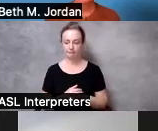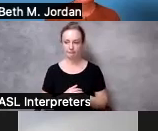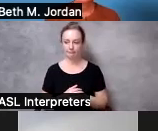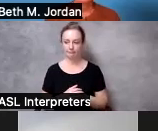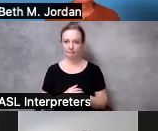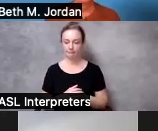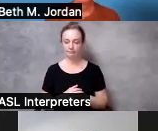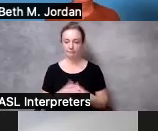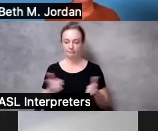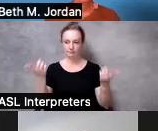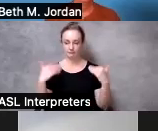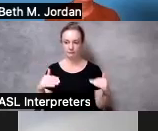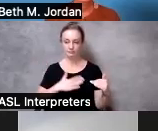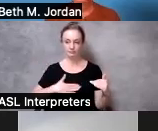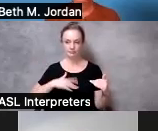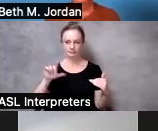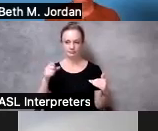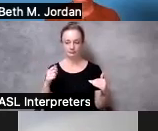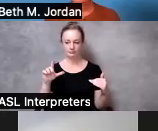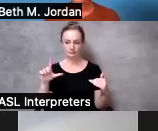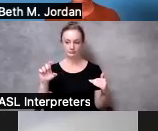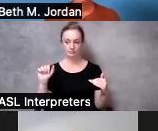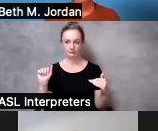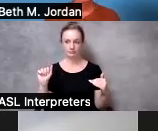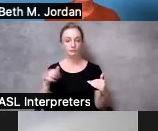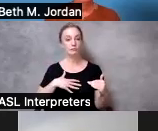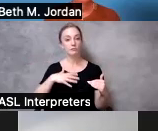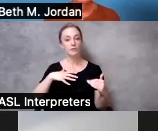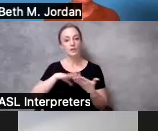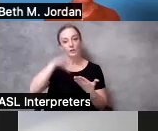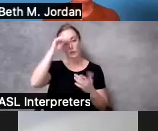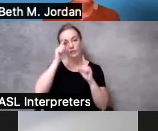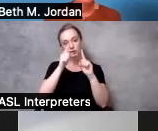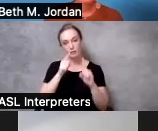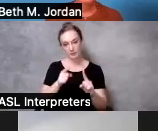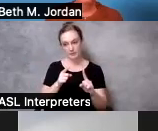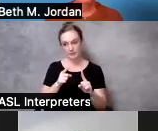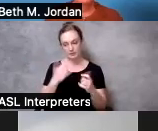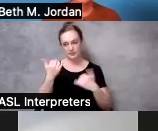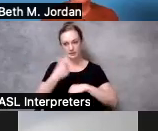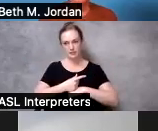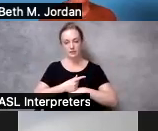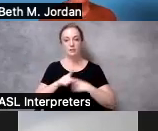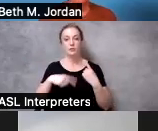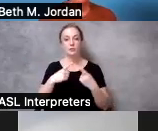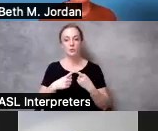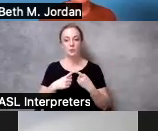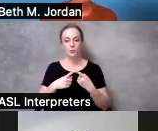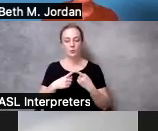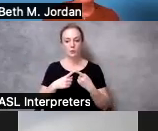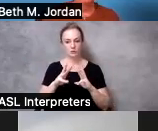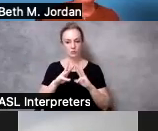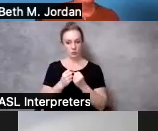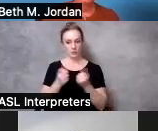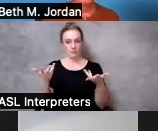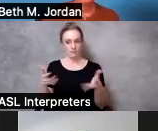Go to the next slide, Lee. The learning objectives for this, by the end of the workshop, you